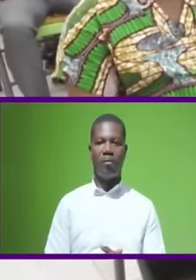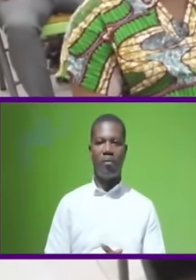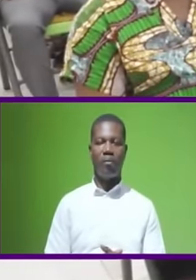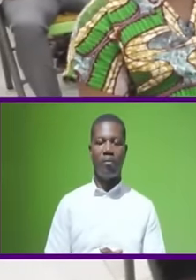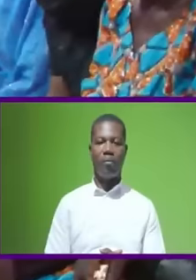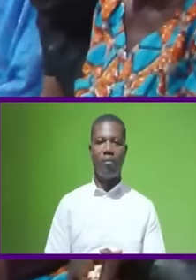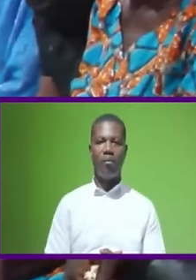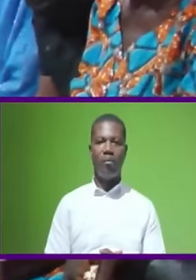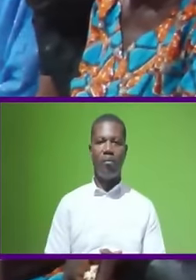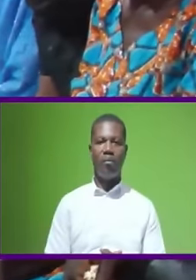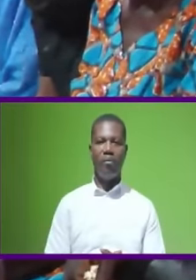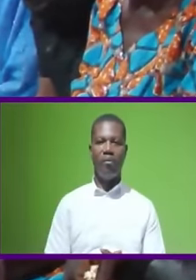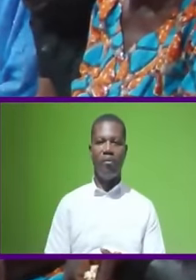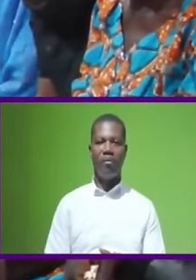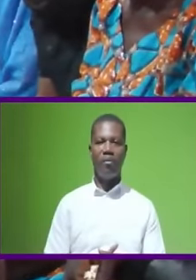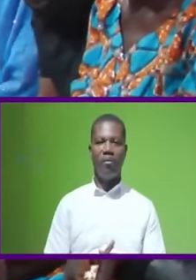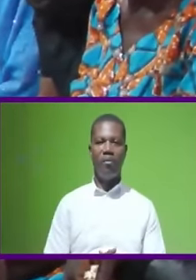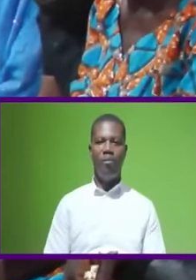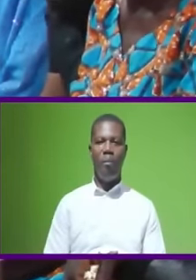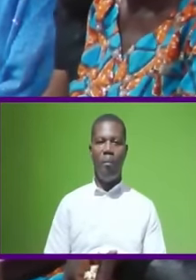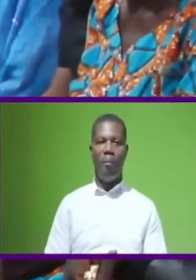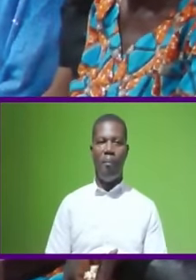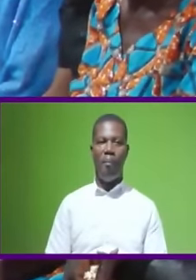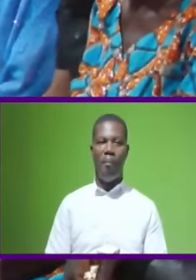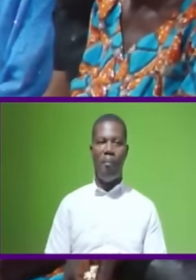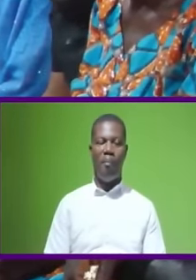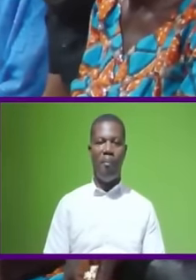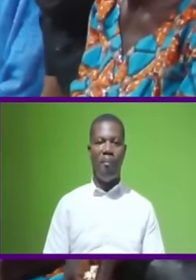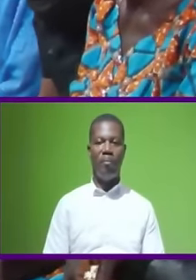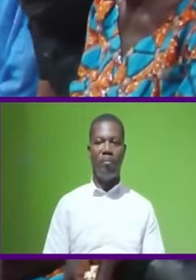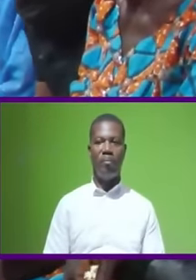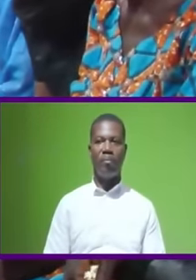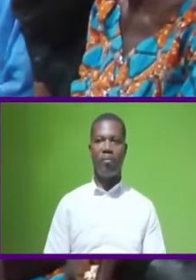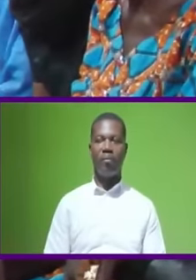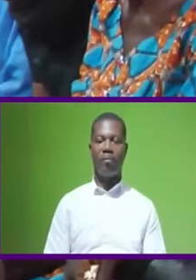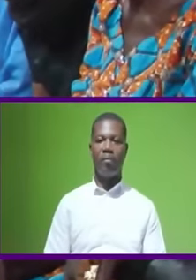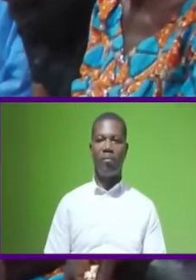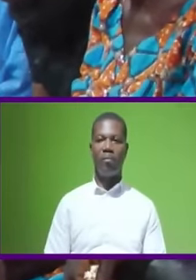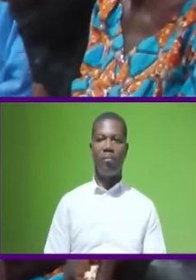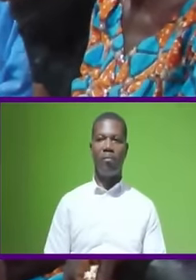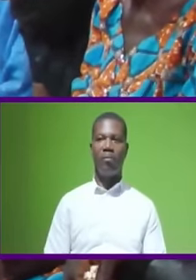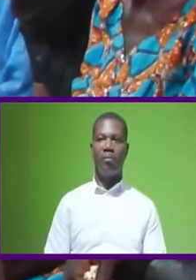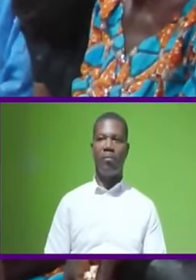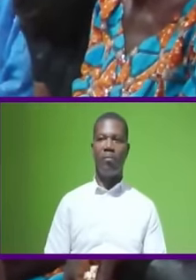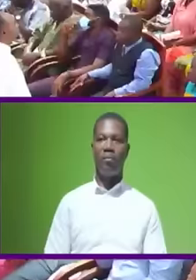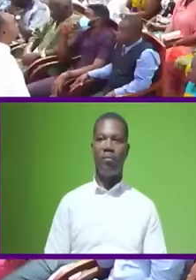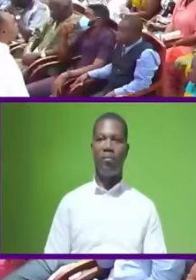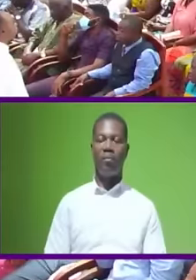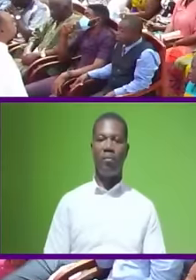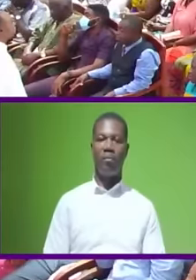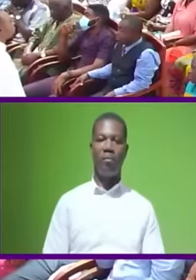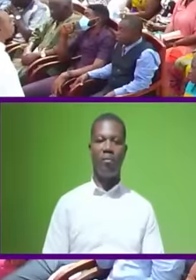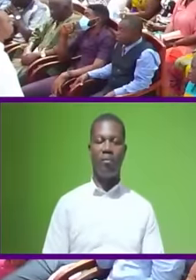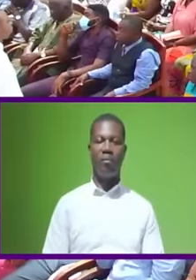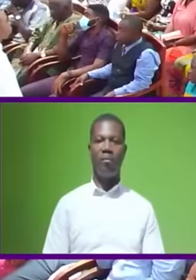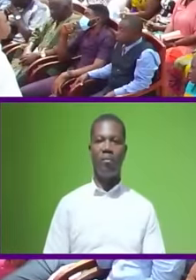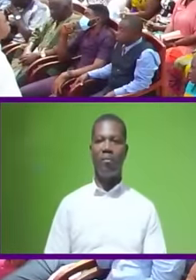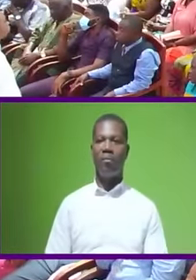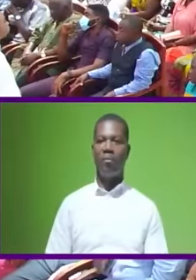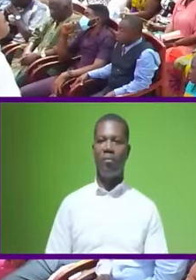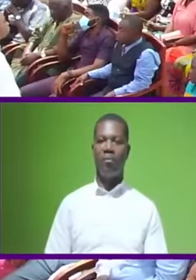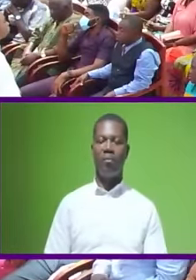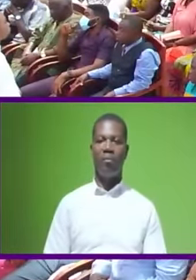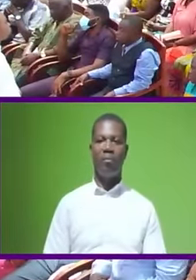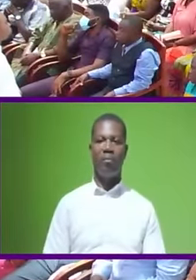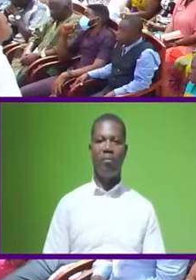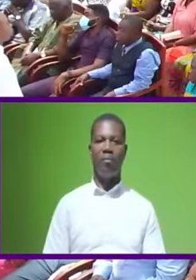center of it. And if it is for Christ's sake, then it means that it does not belong to you, but then it belongs to Christ and the common good